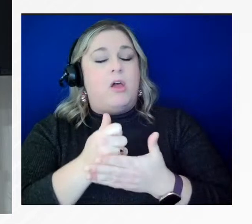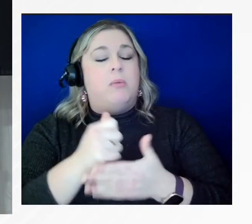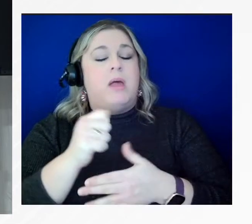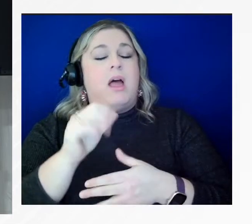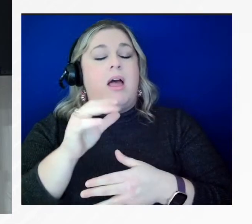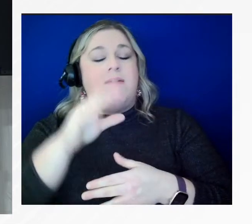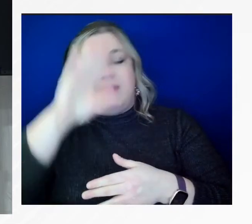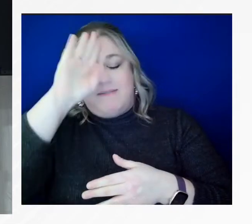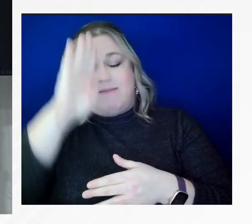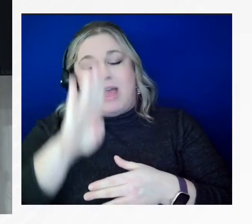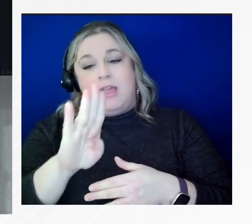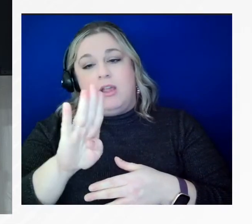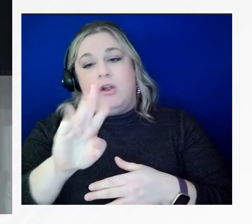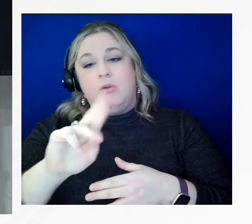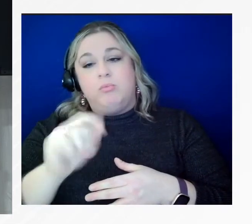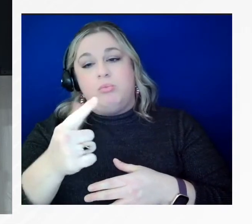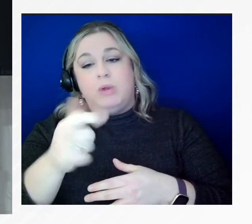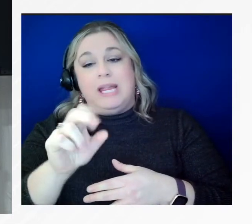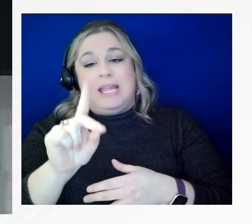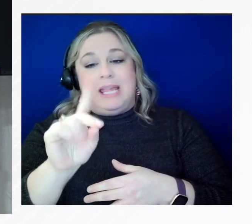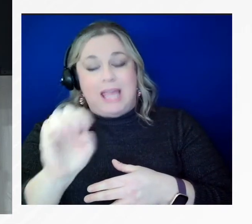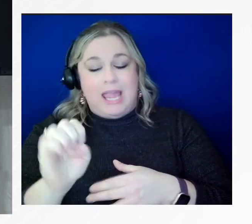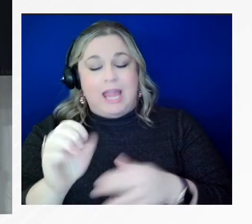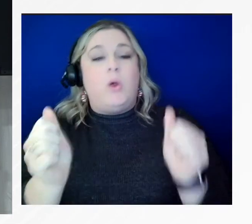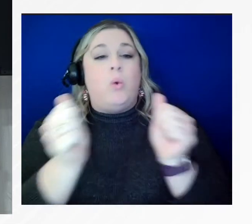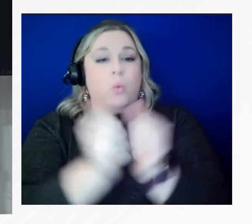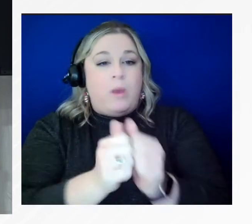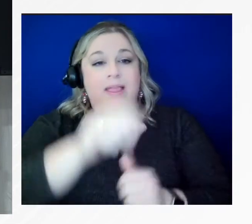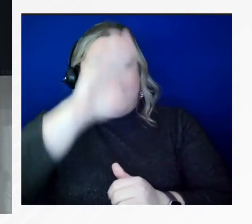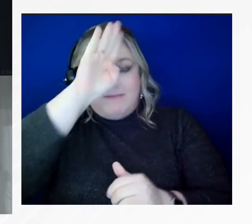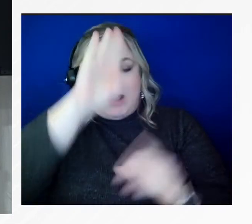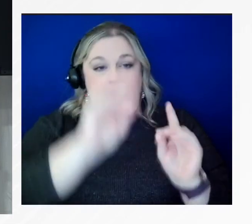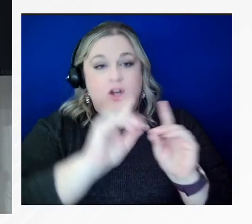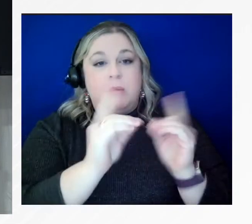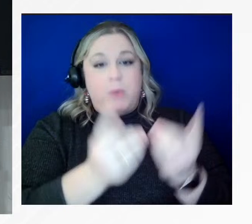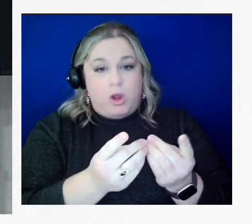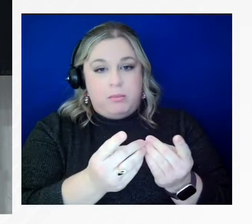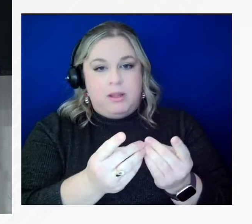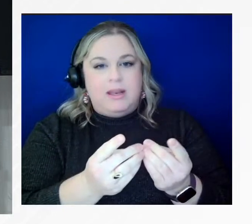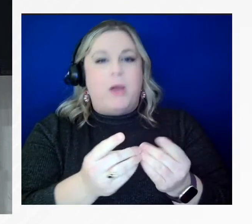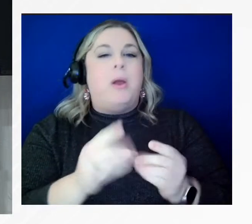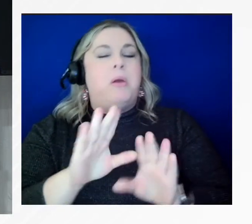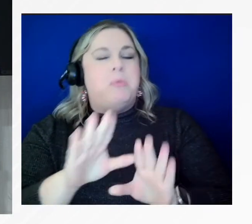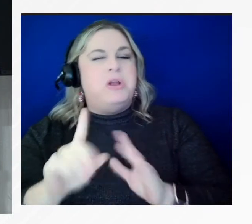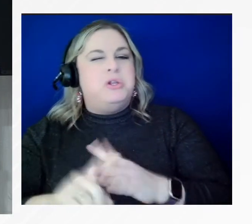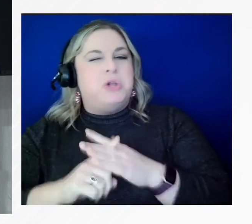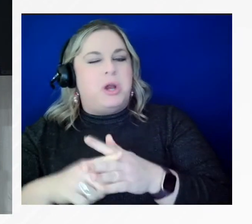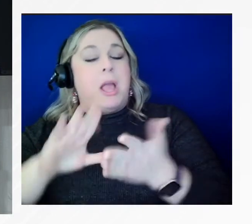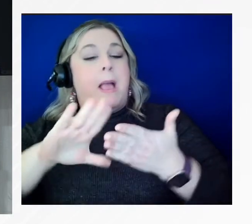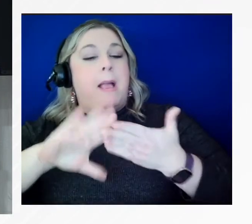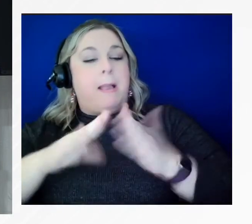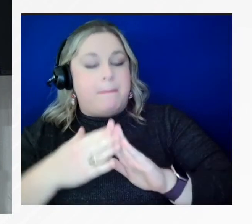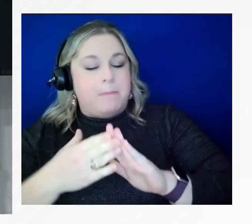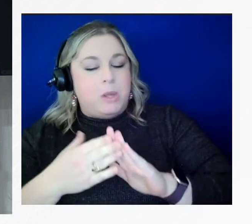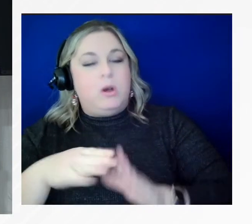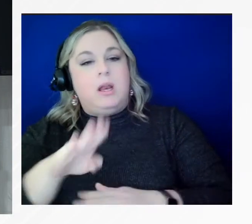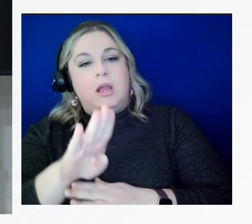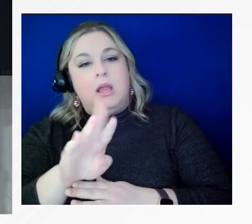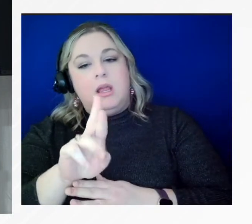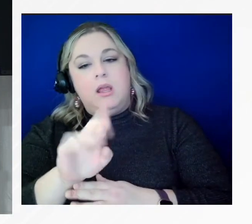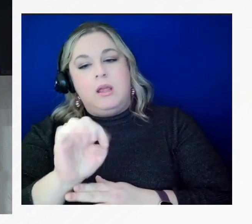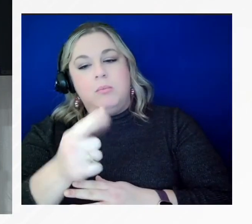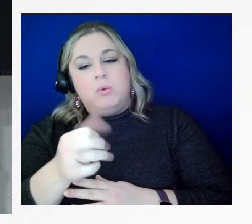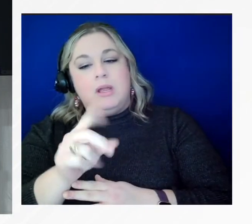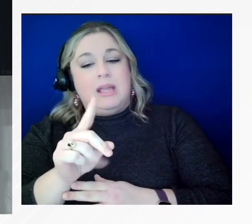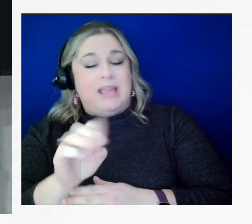department? And first of all, I'd like to start with that it's a community brigade. And there's actually no way to tell how